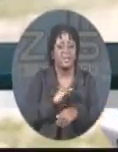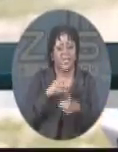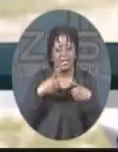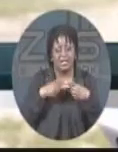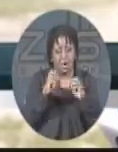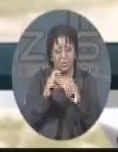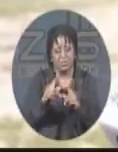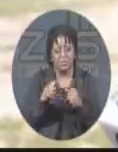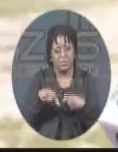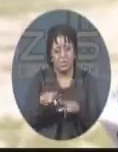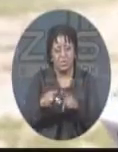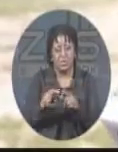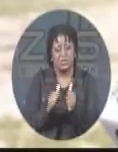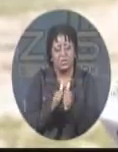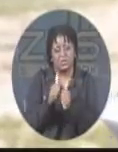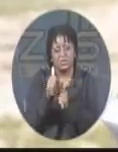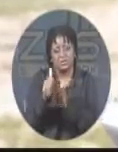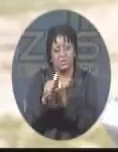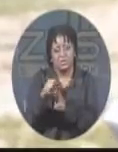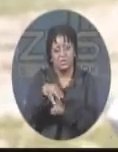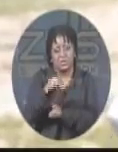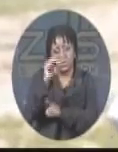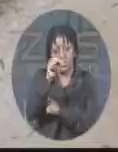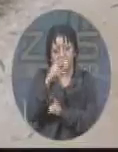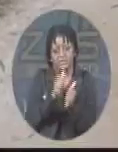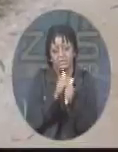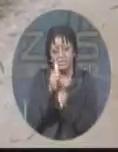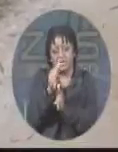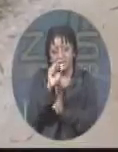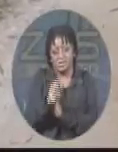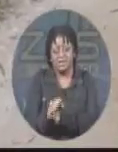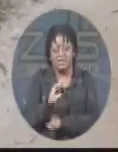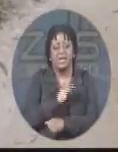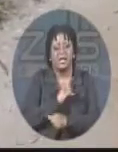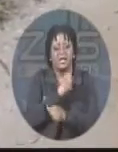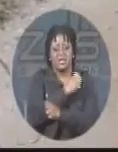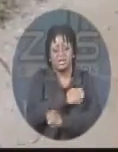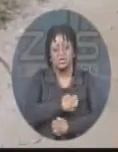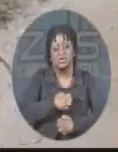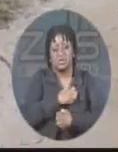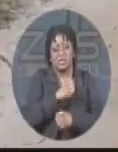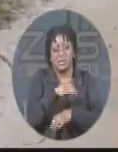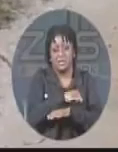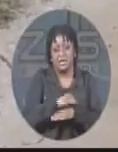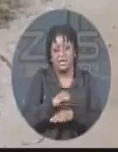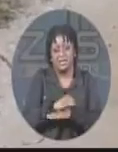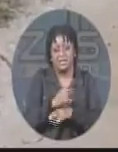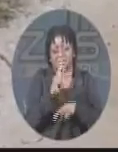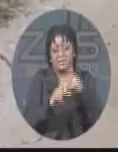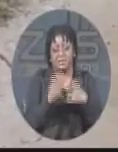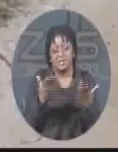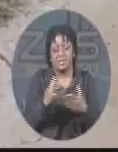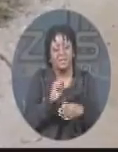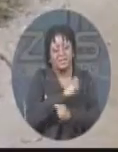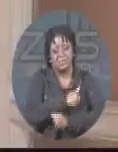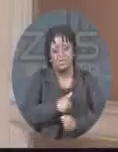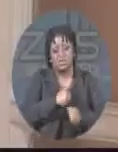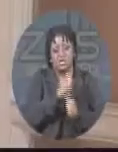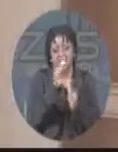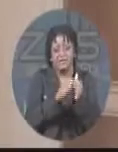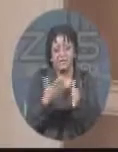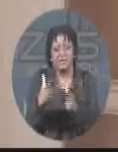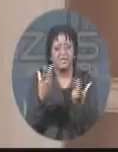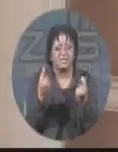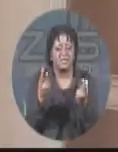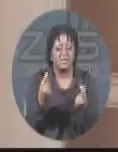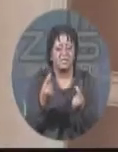and way south, and I enjoy the island and the folk that is here, and I appreciate everything they did. What's your impression